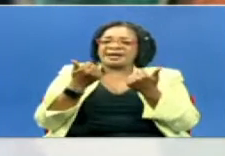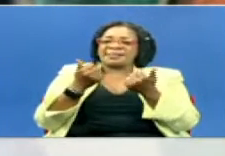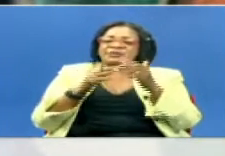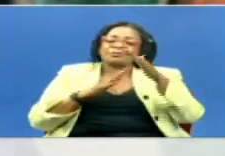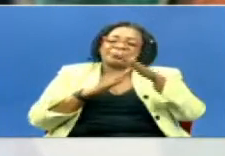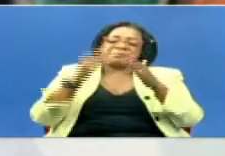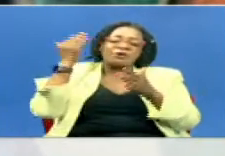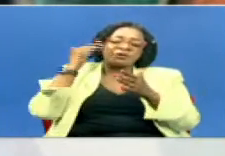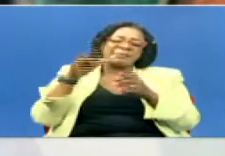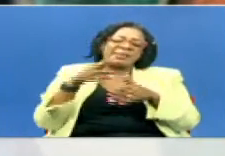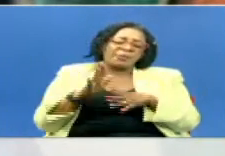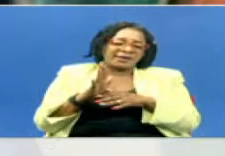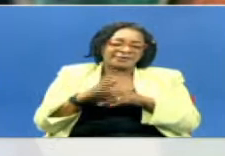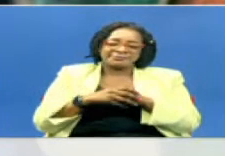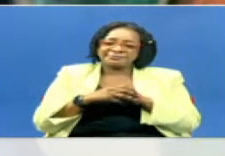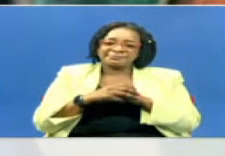way,